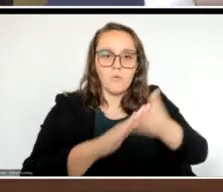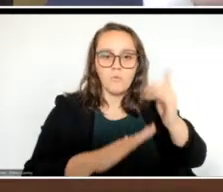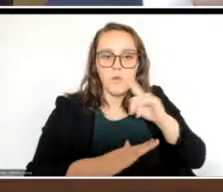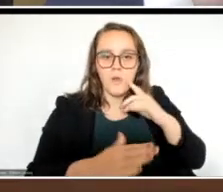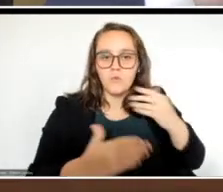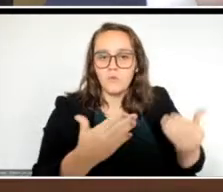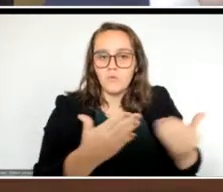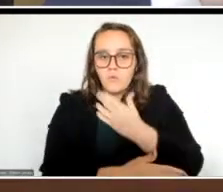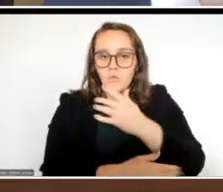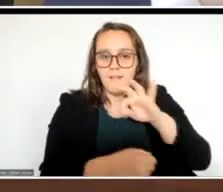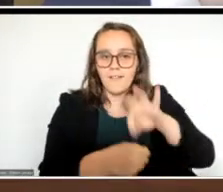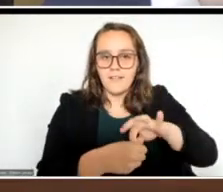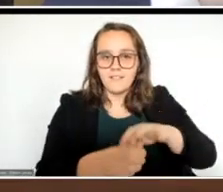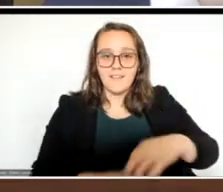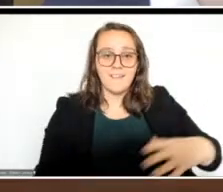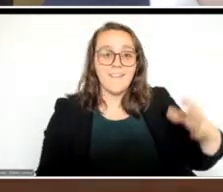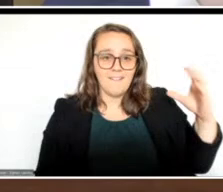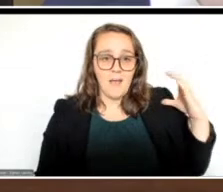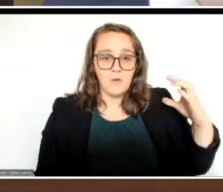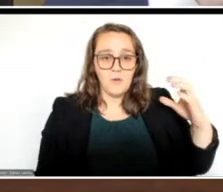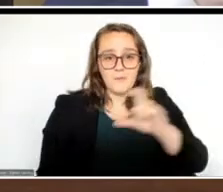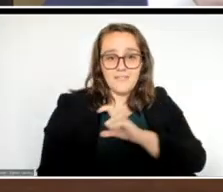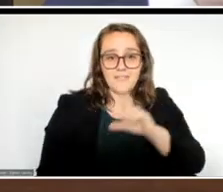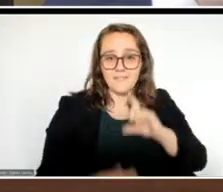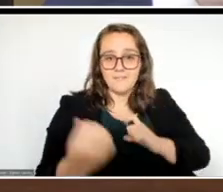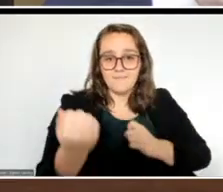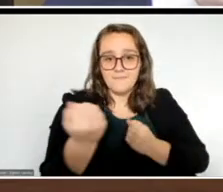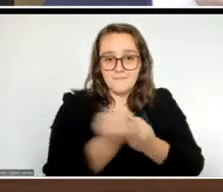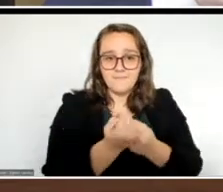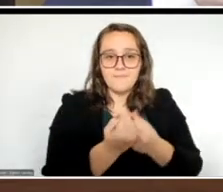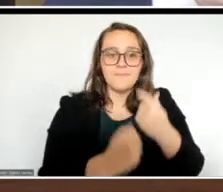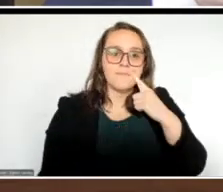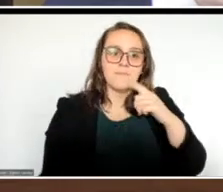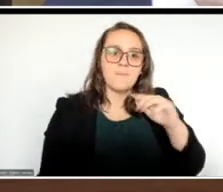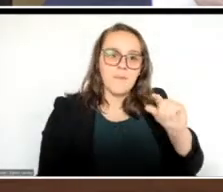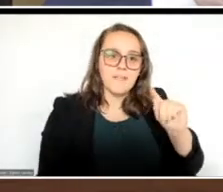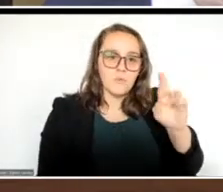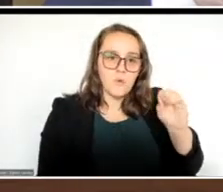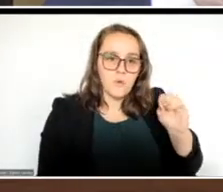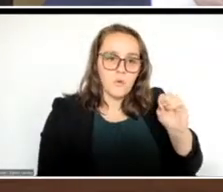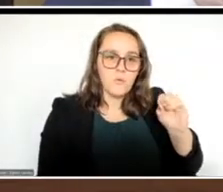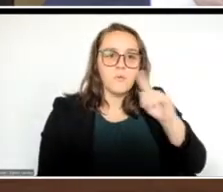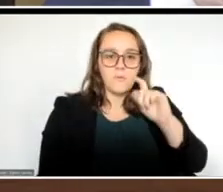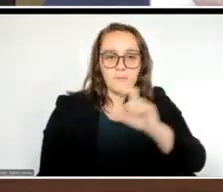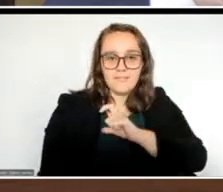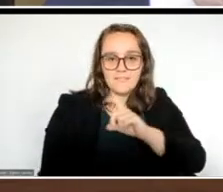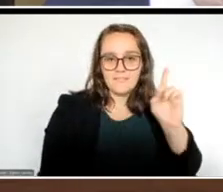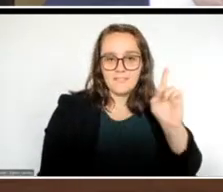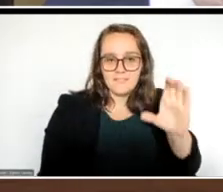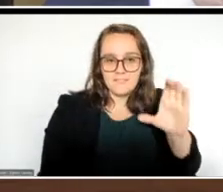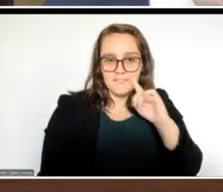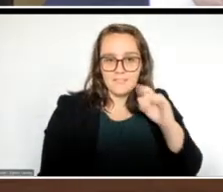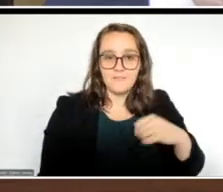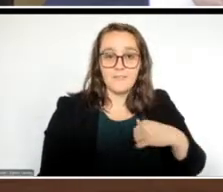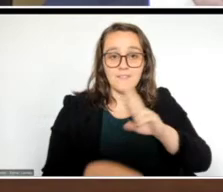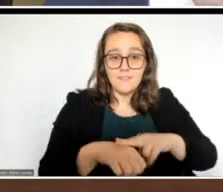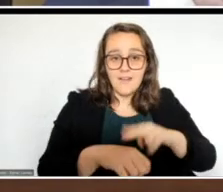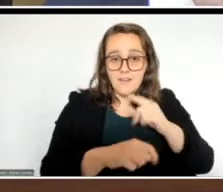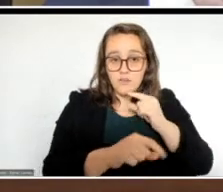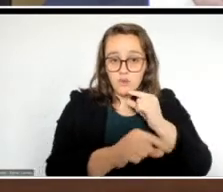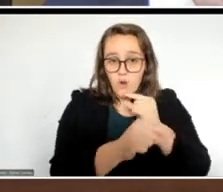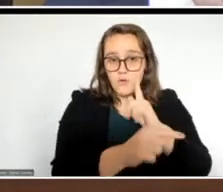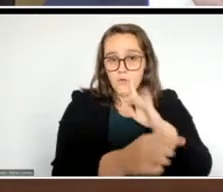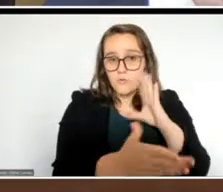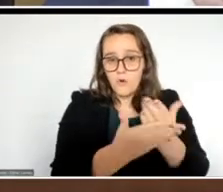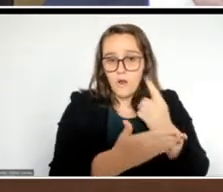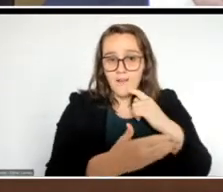by the Metropolitan Police, other federal law enforcement, and our National Guard, who arrived later in the afternoon. All of